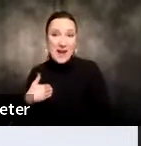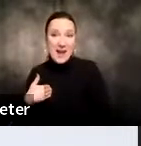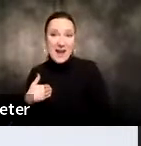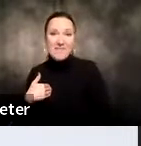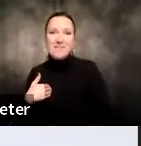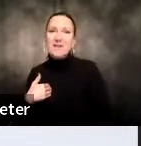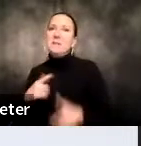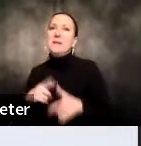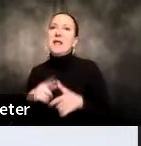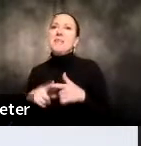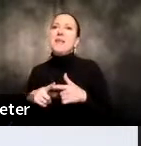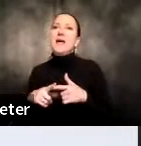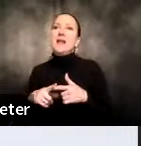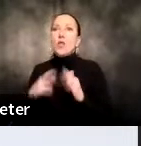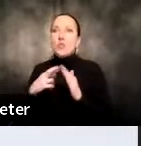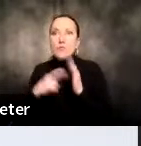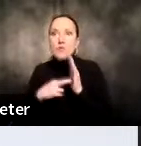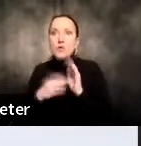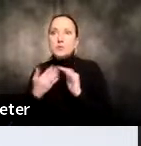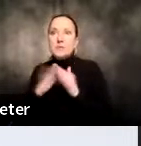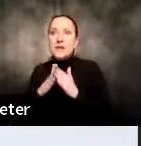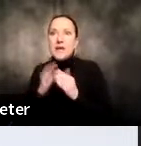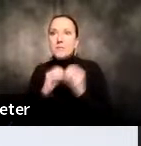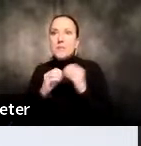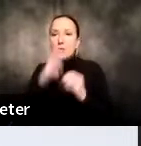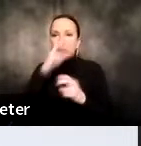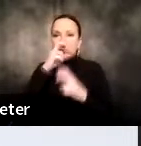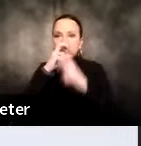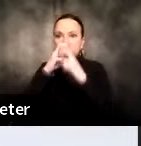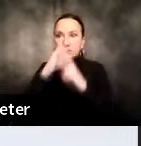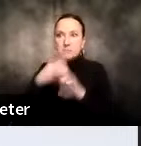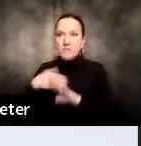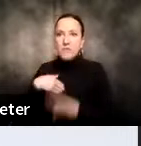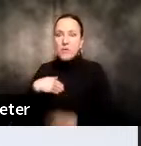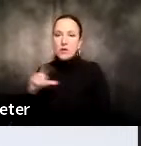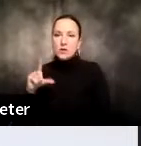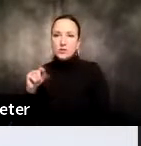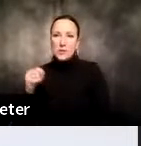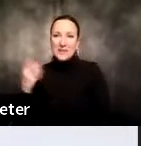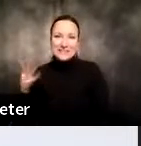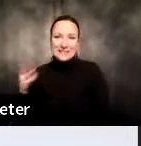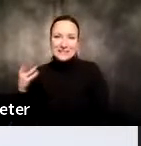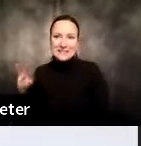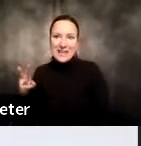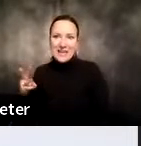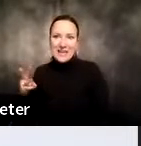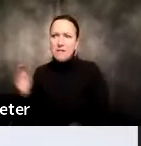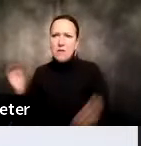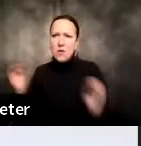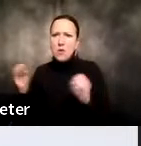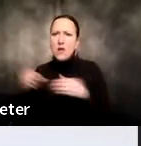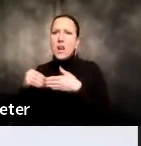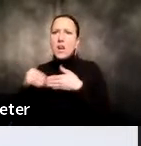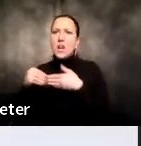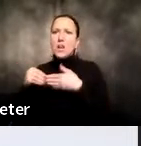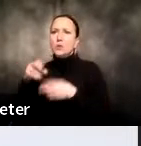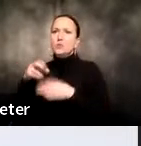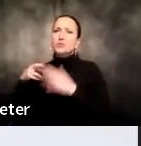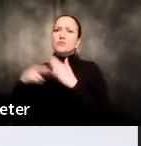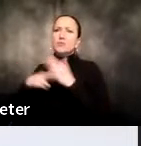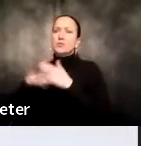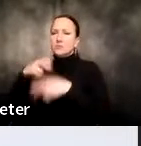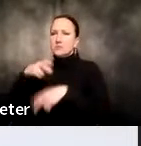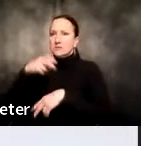tightened up. There was a lot of houses pre-2016 where they just demoed houses, and and a lot of these have to